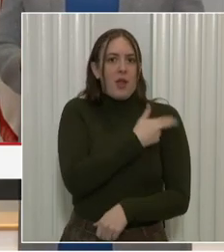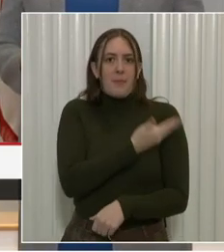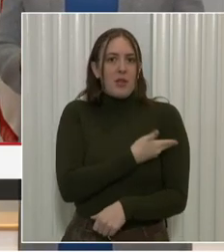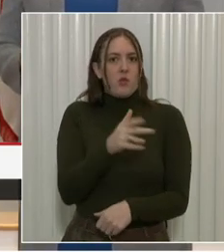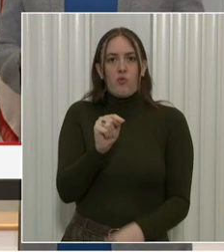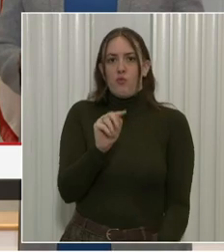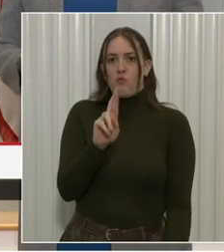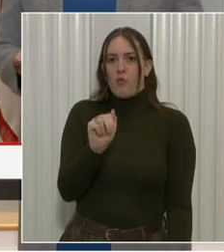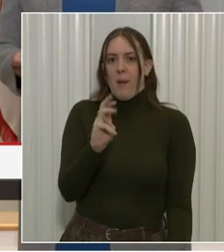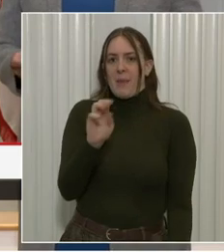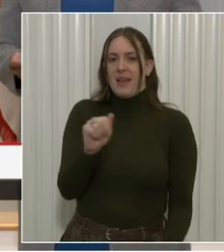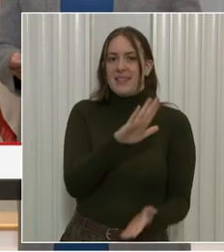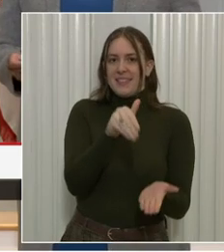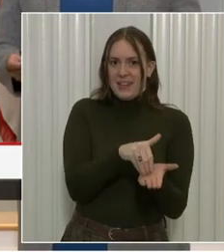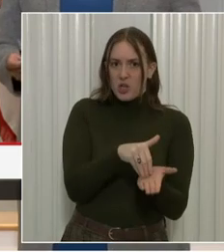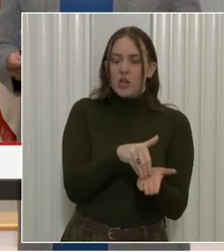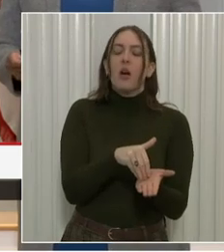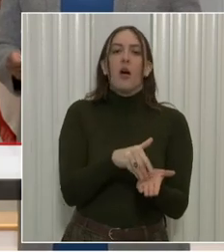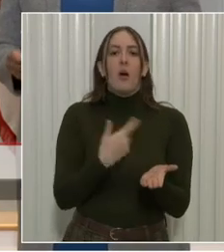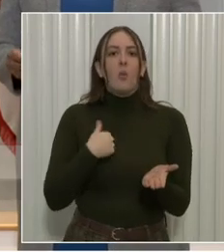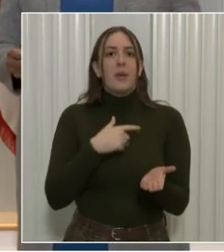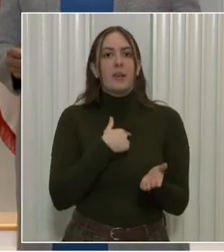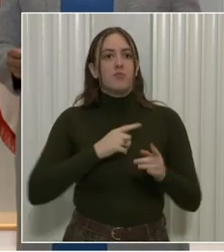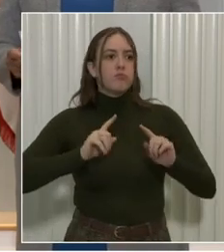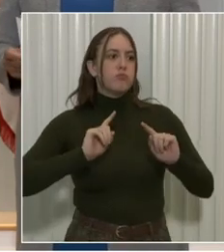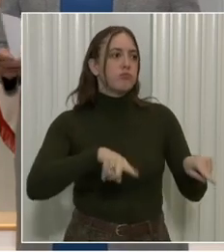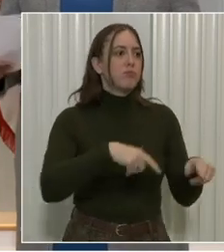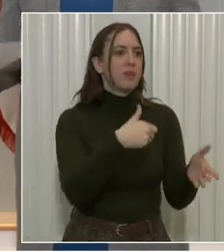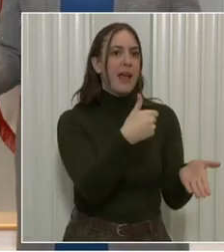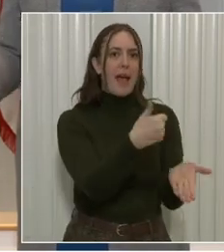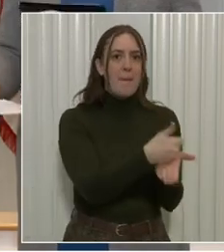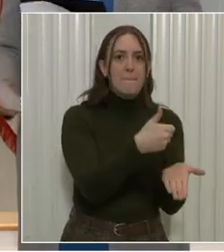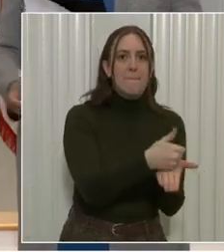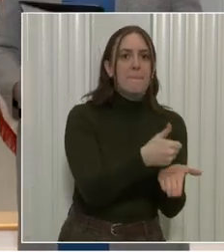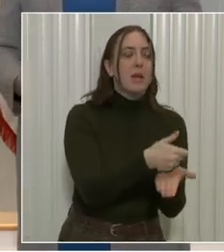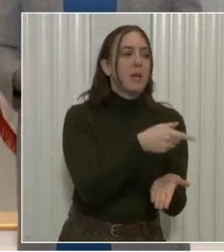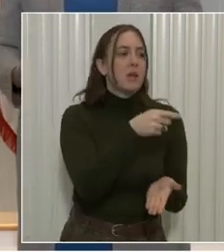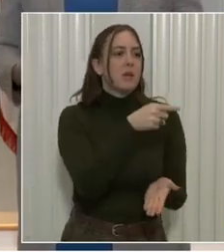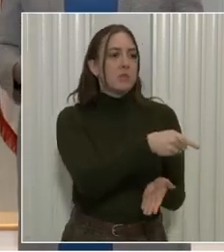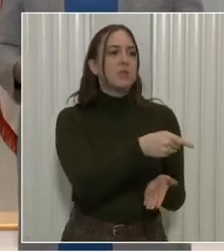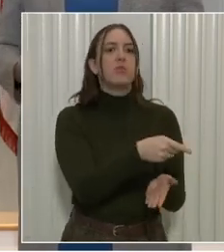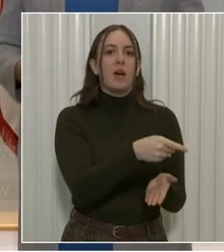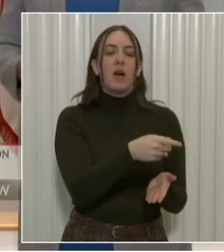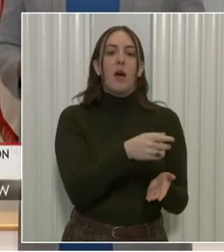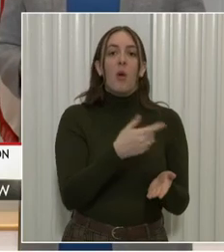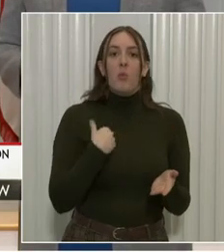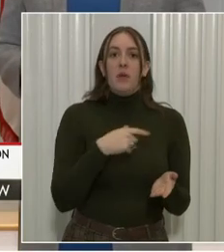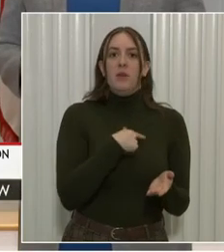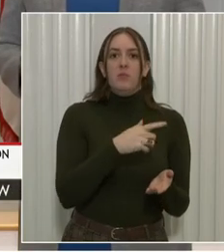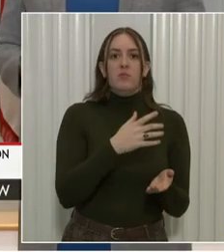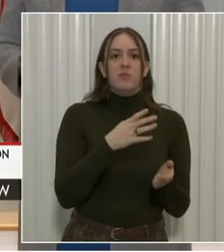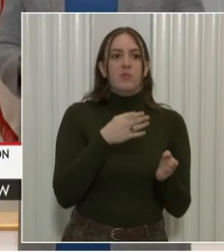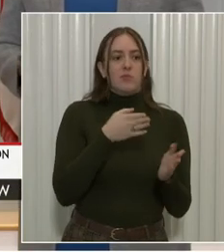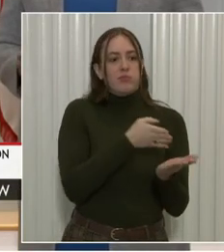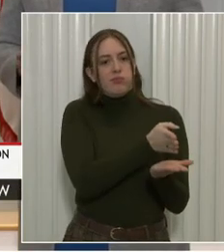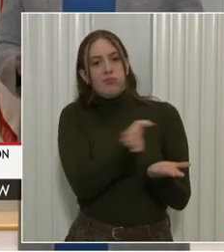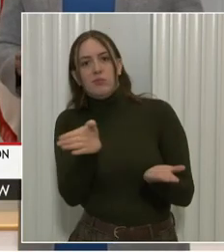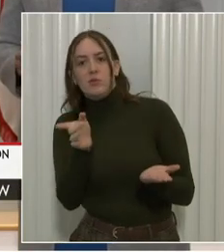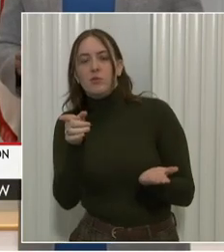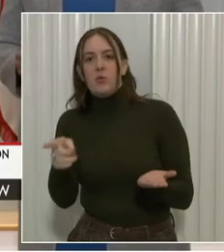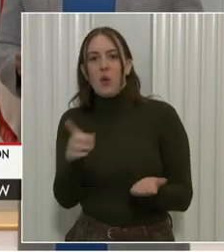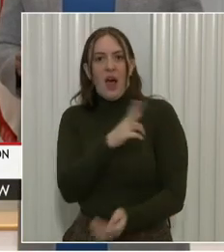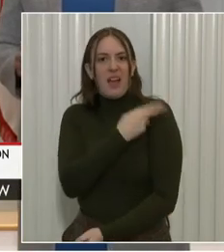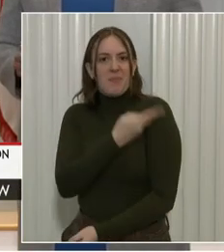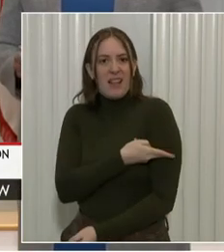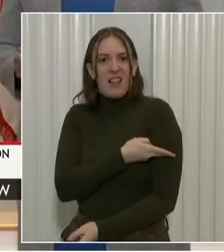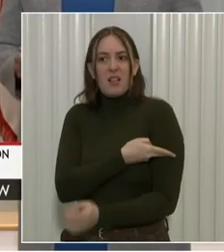call that help them. And we were rerouted to the hospital where the doctors at the hospital determined the patient needed to go